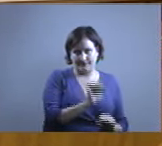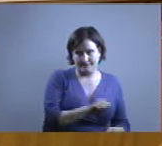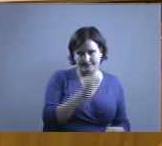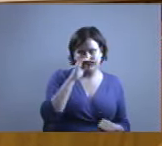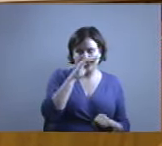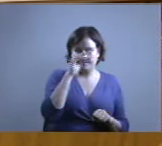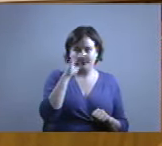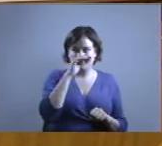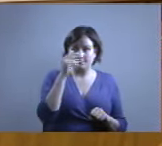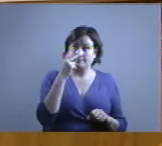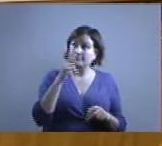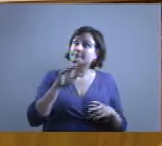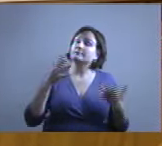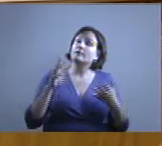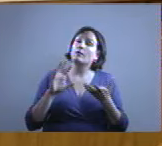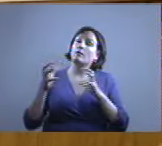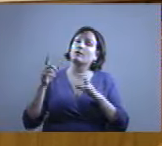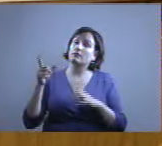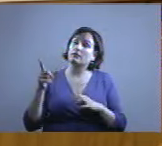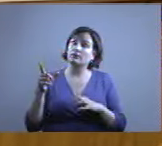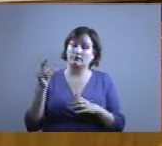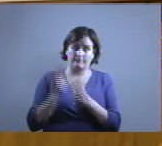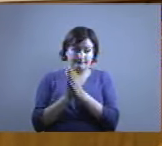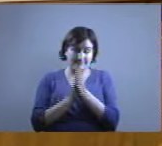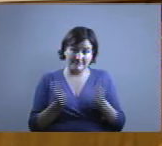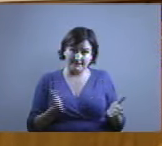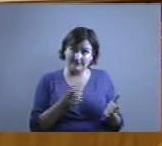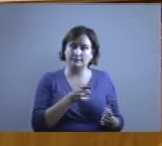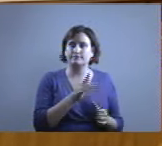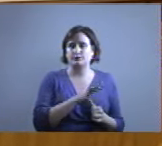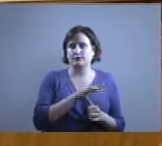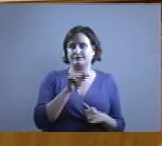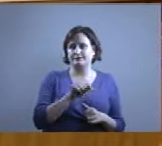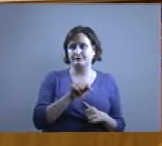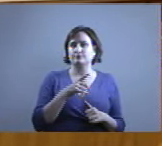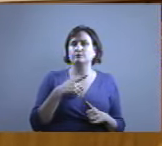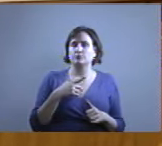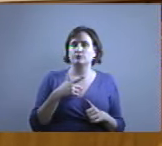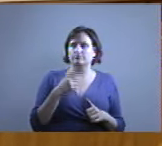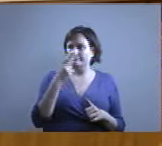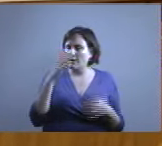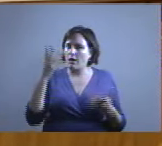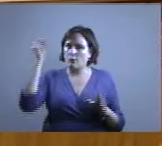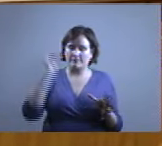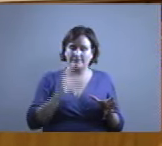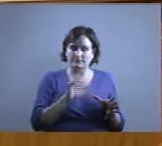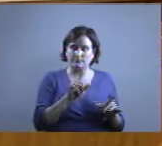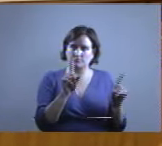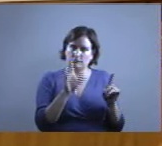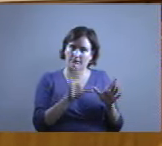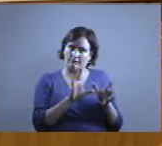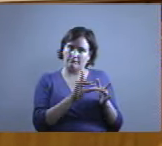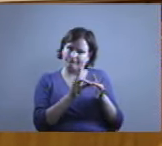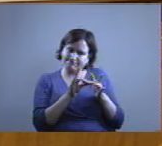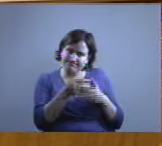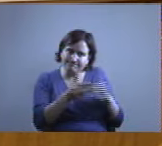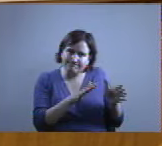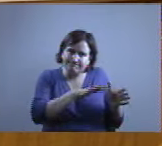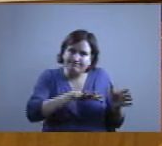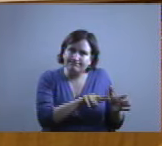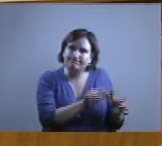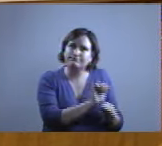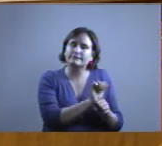from elsewhere in the world, incentives play a very important part in attracting investment to special economic zones, and